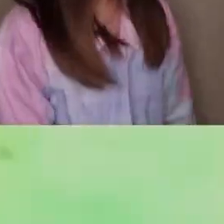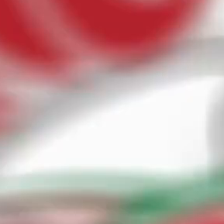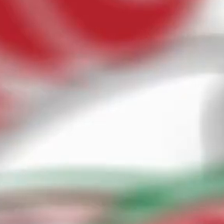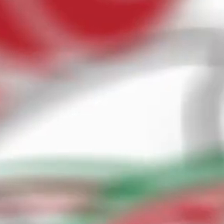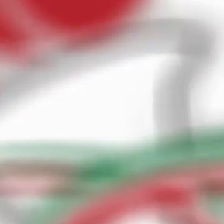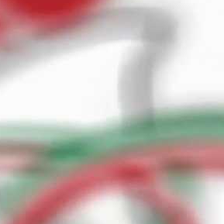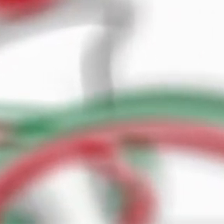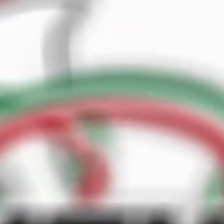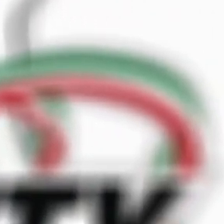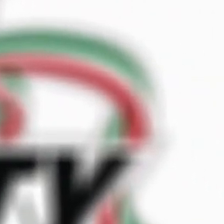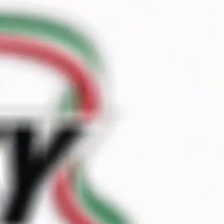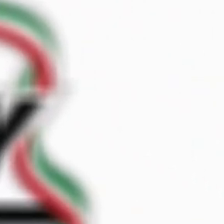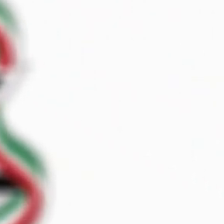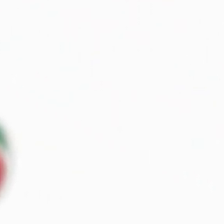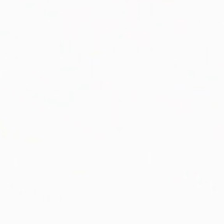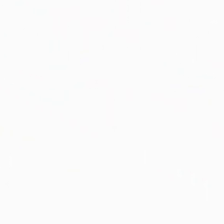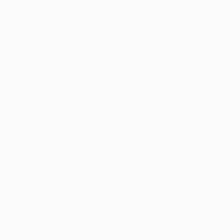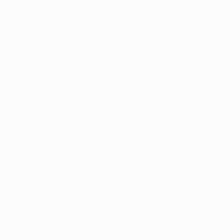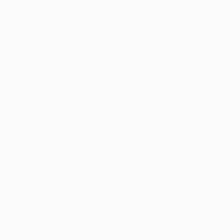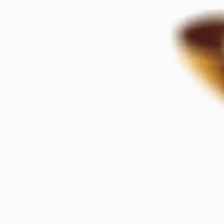na.